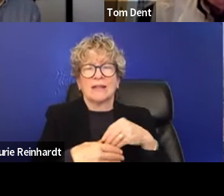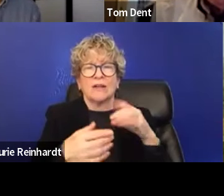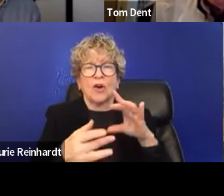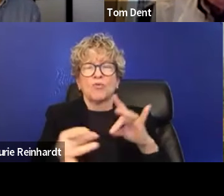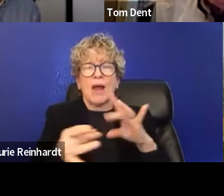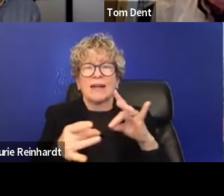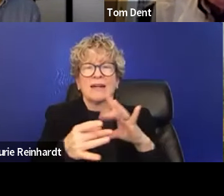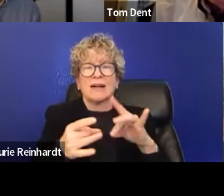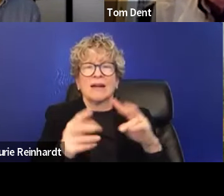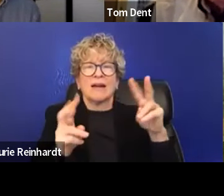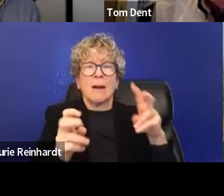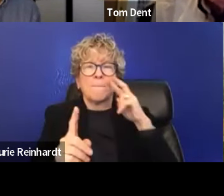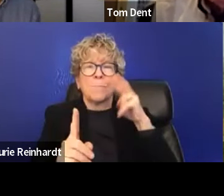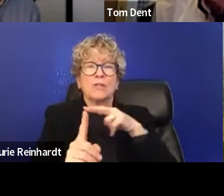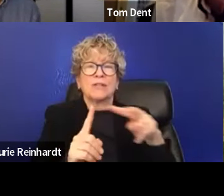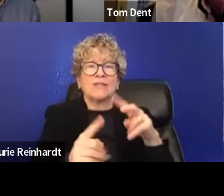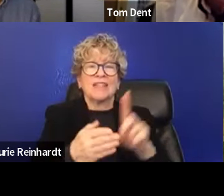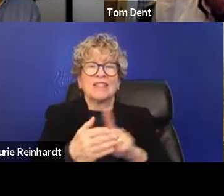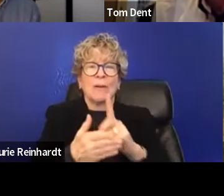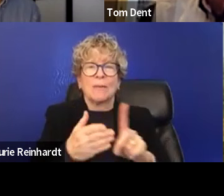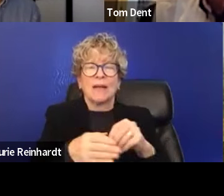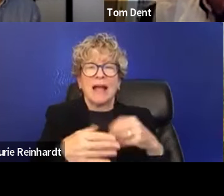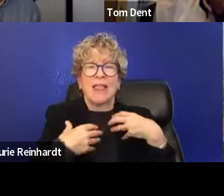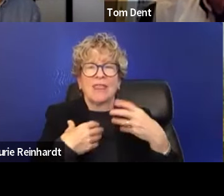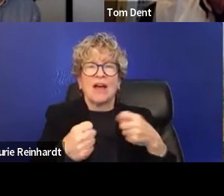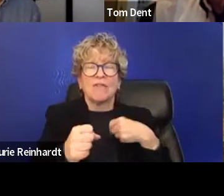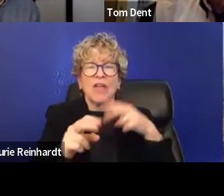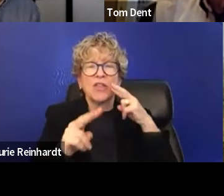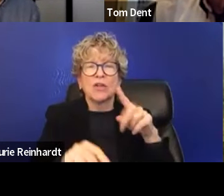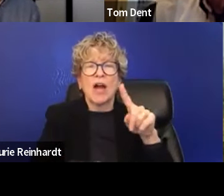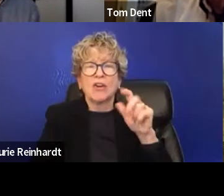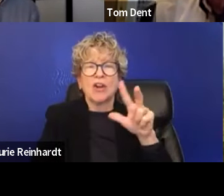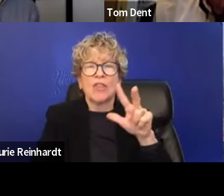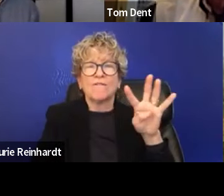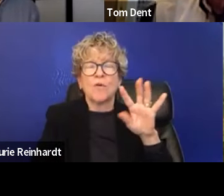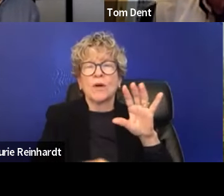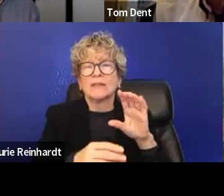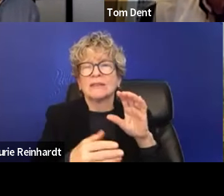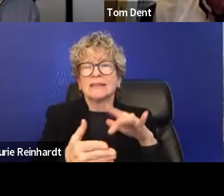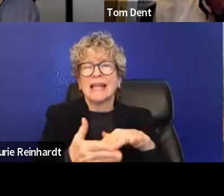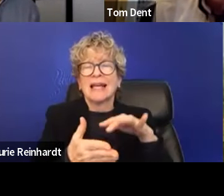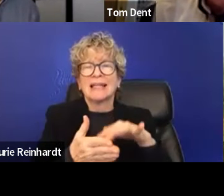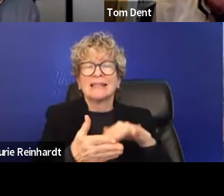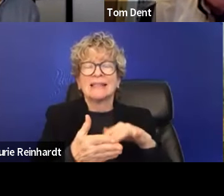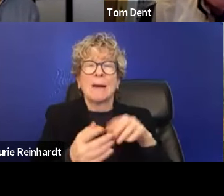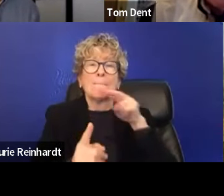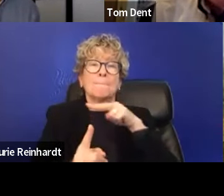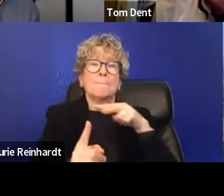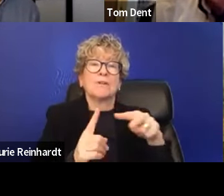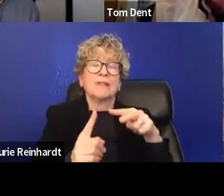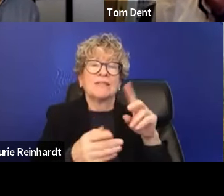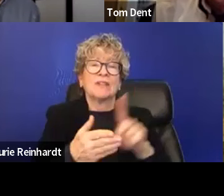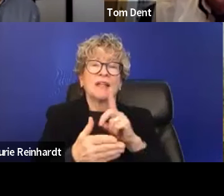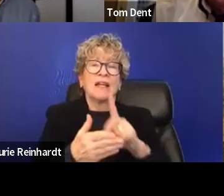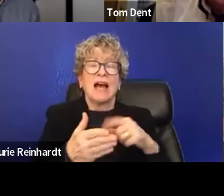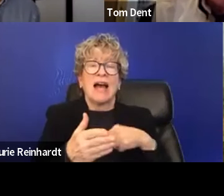Perceived Discrimination in Health that looked at 134 studies and confirmed that perceived discrimination has significant negative effect on